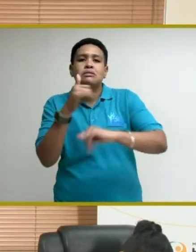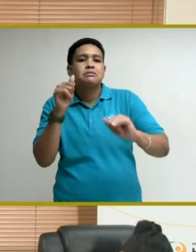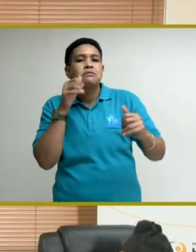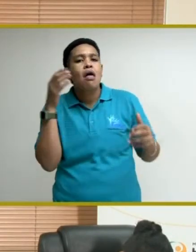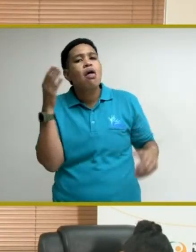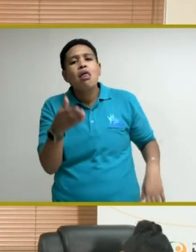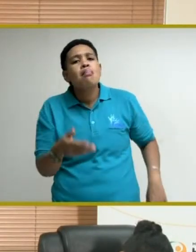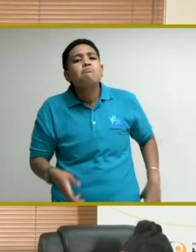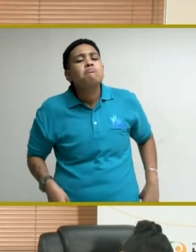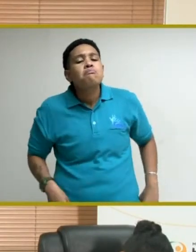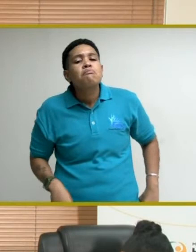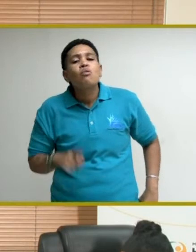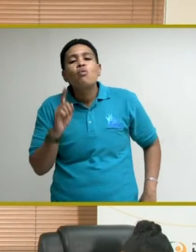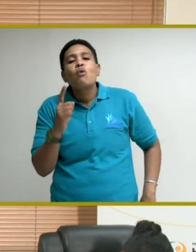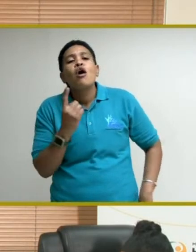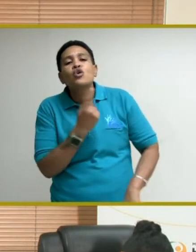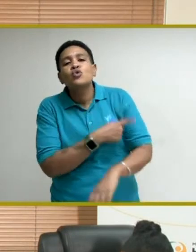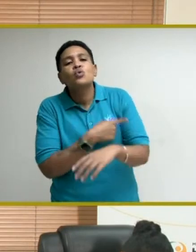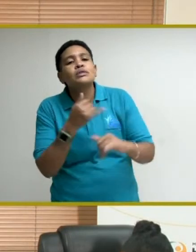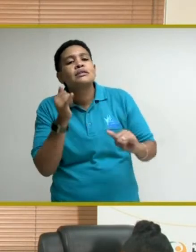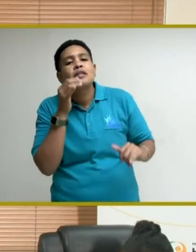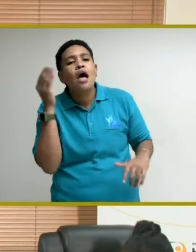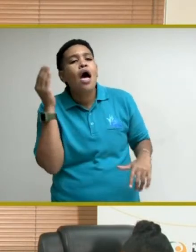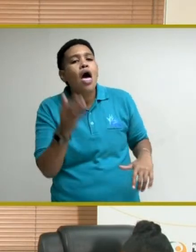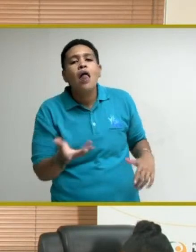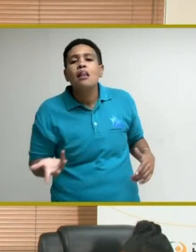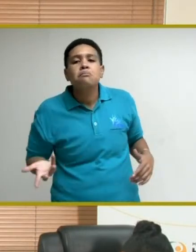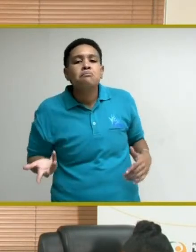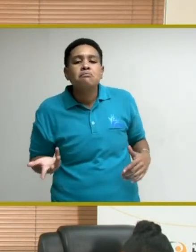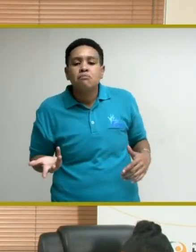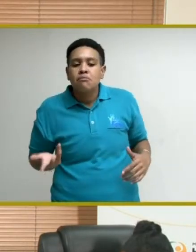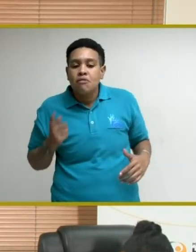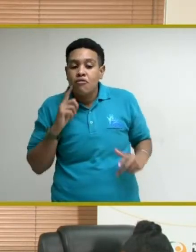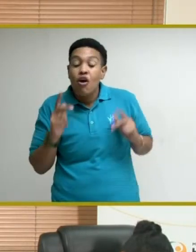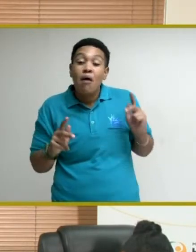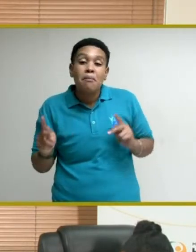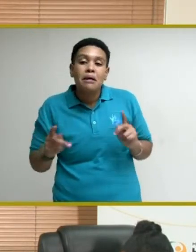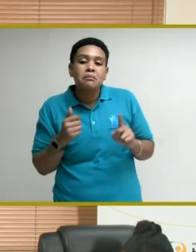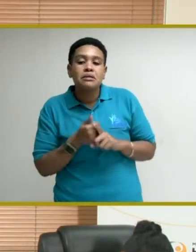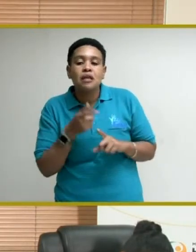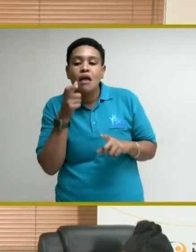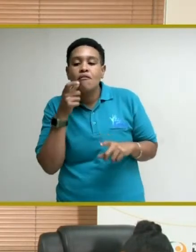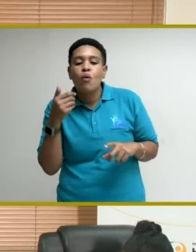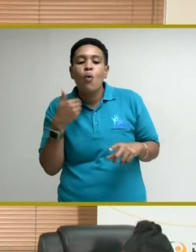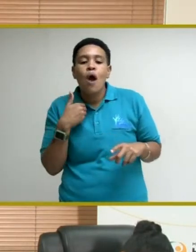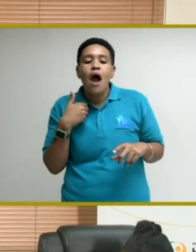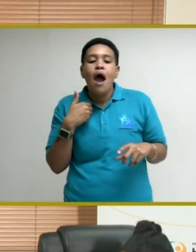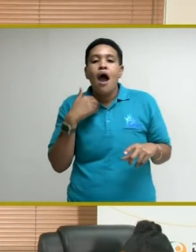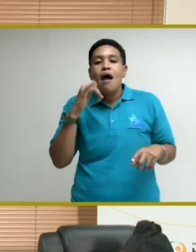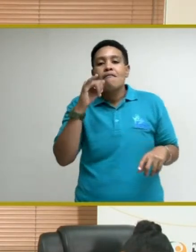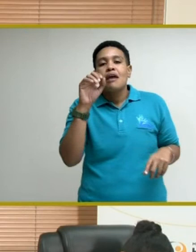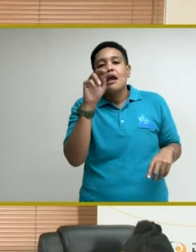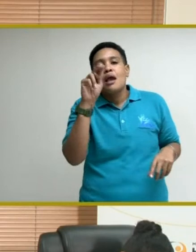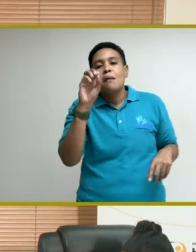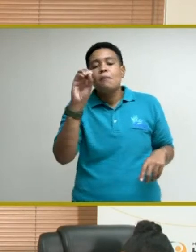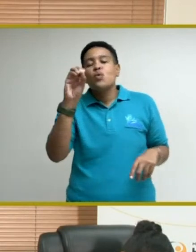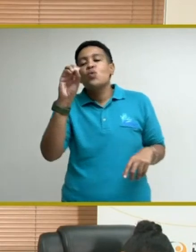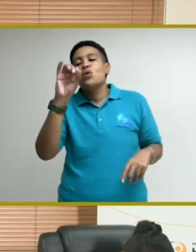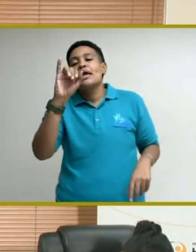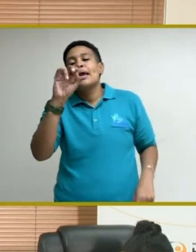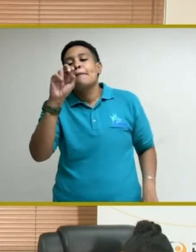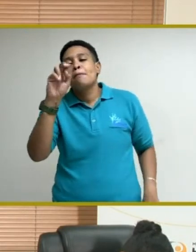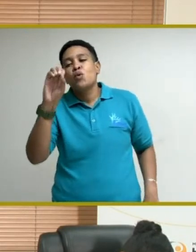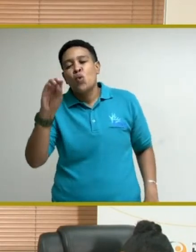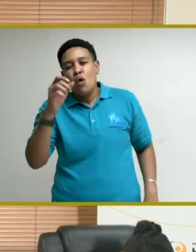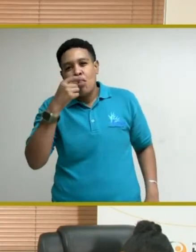the 1 dose for single-dose vaccines, it's not as effective for persons who are taking immunosuppressive drugs. One, I